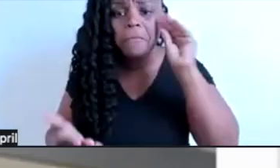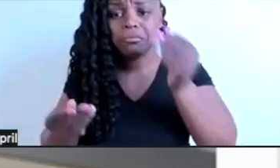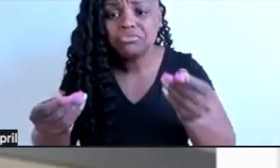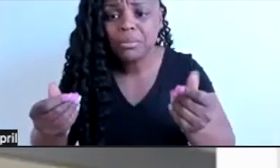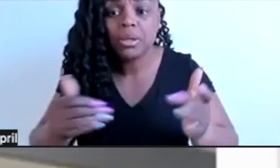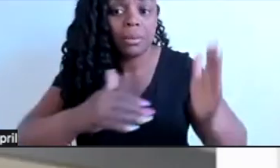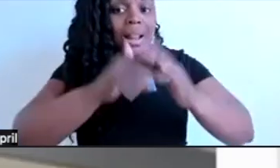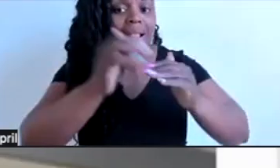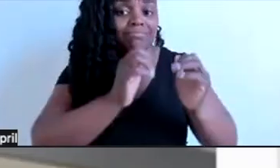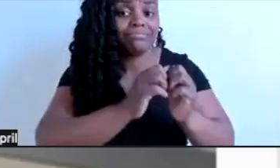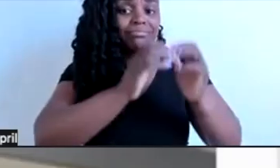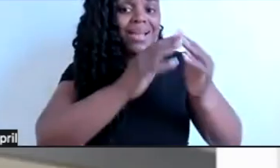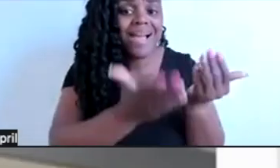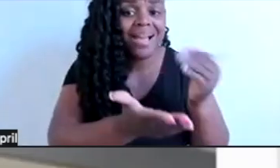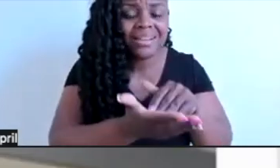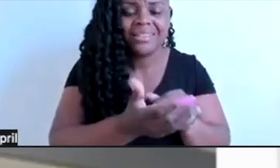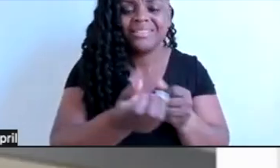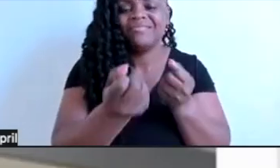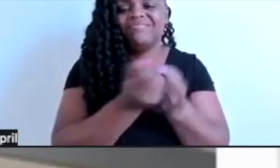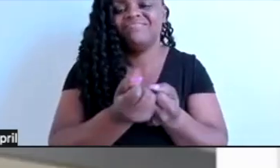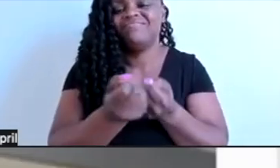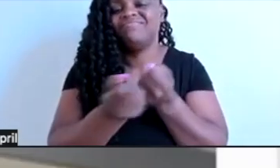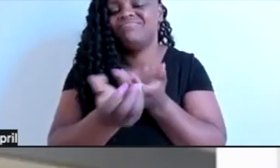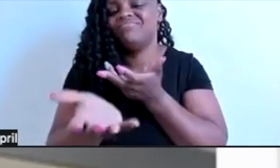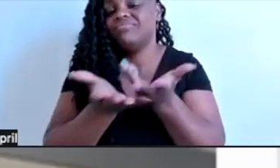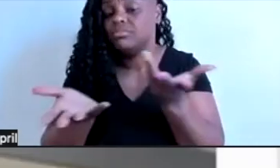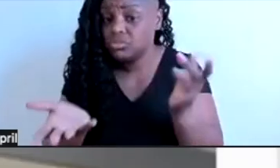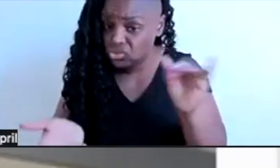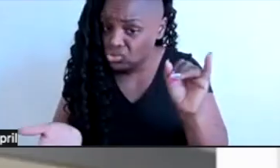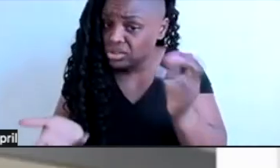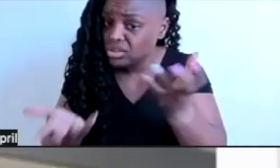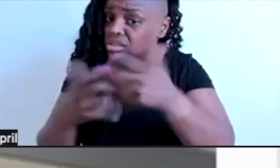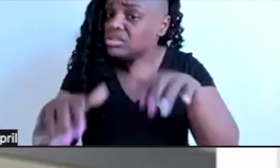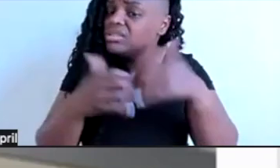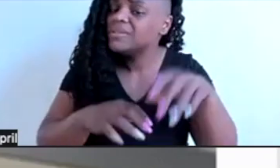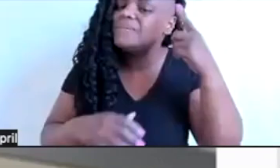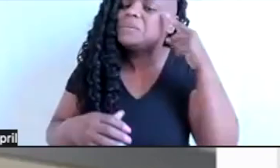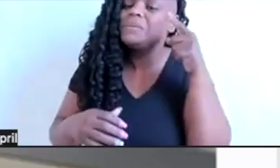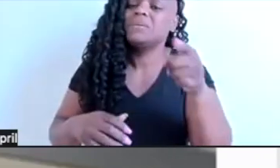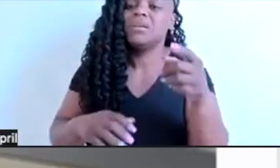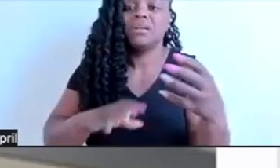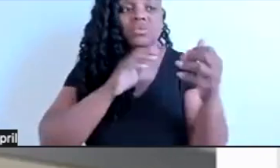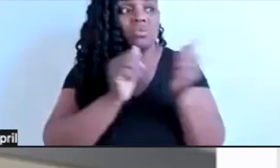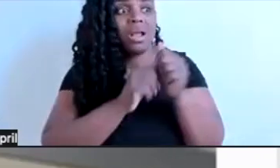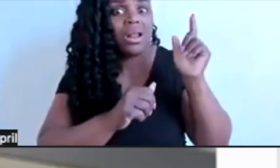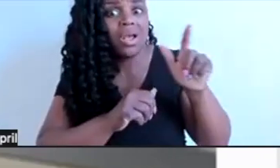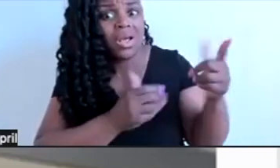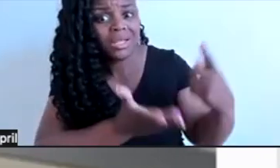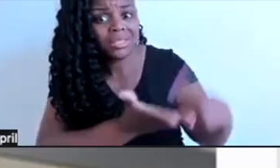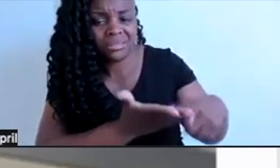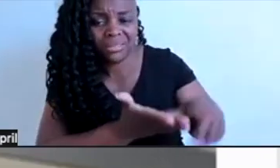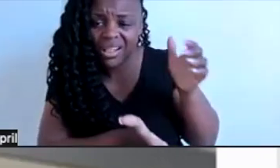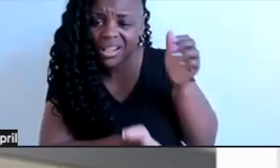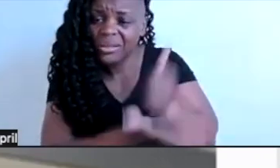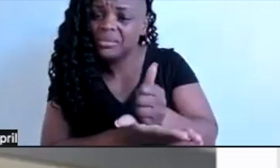with insurance companies, advocacy for landlords and tenants, and specific support for immigrants. When